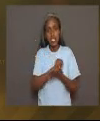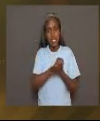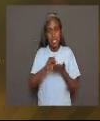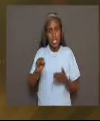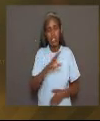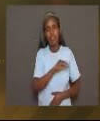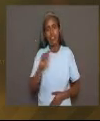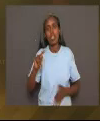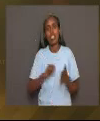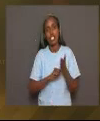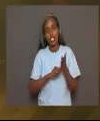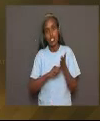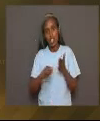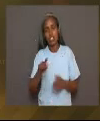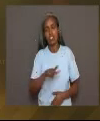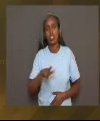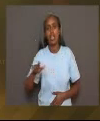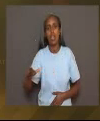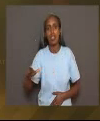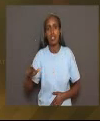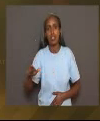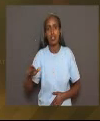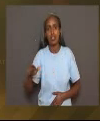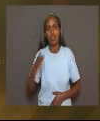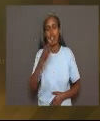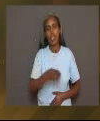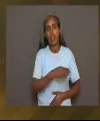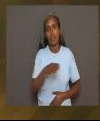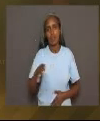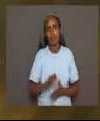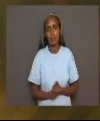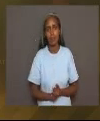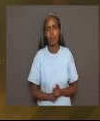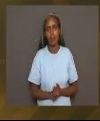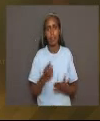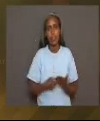secant and tangent lines of a graph.